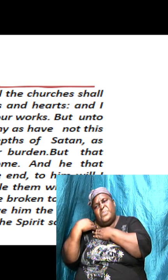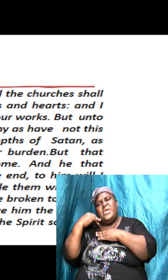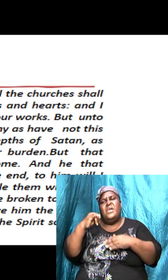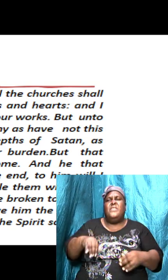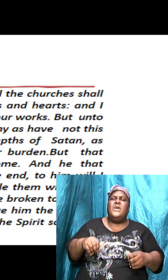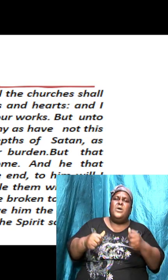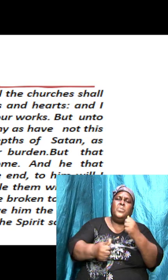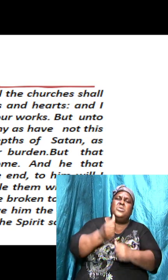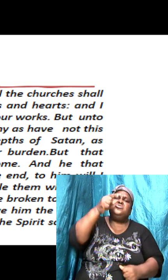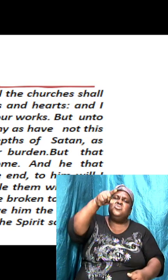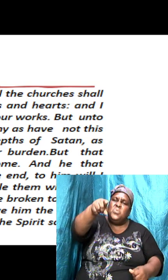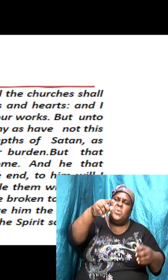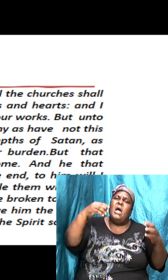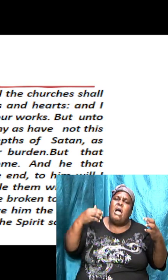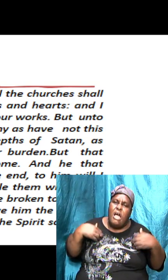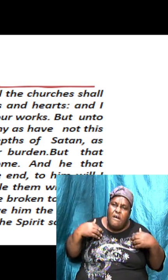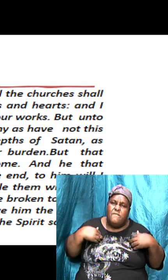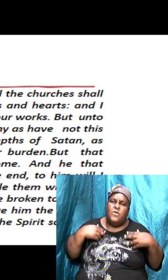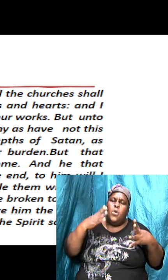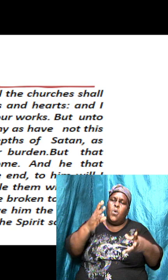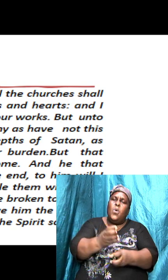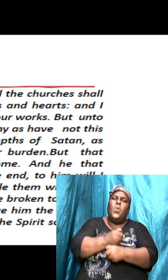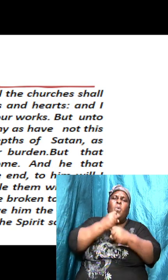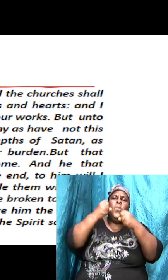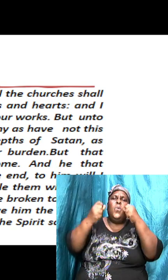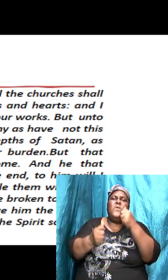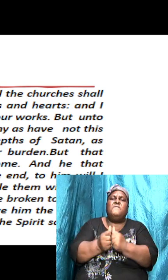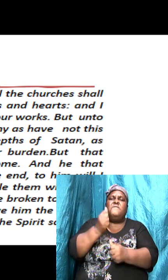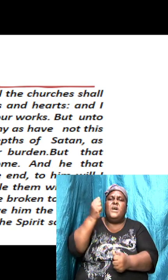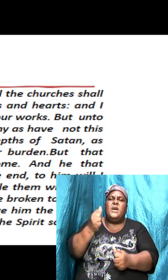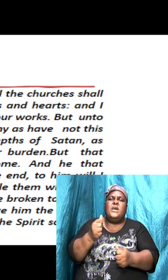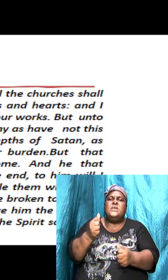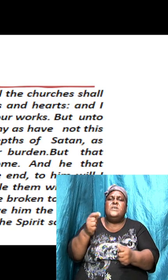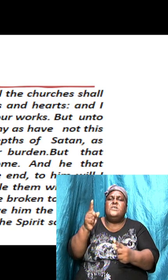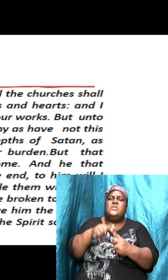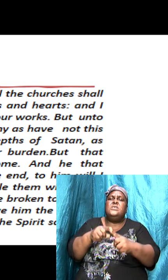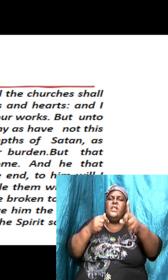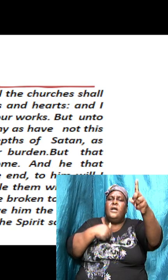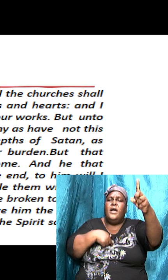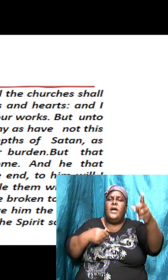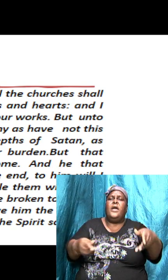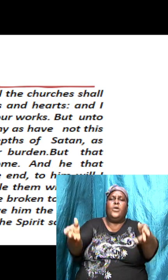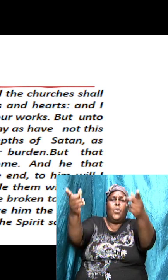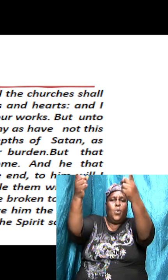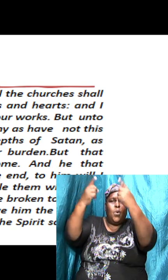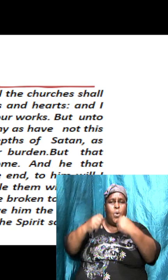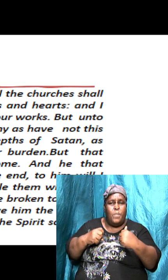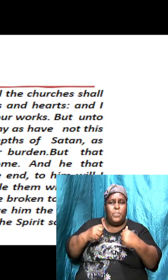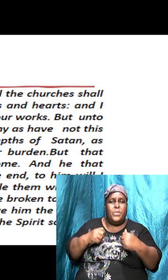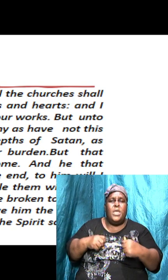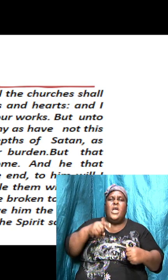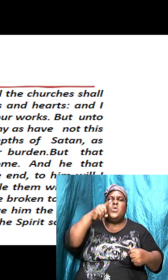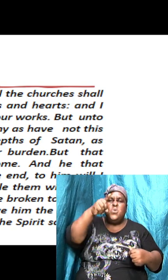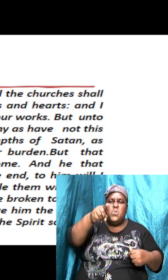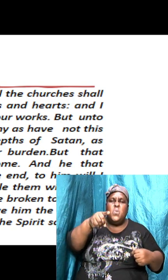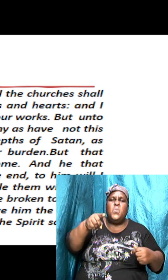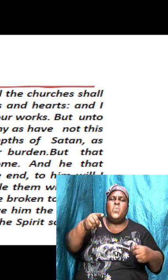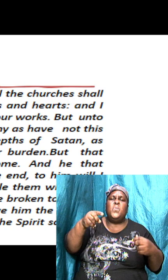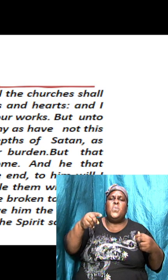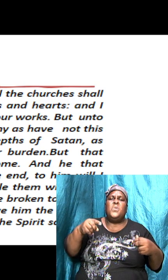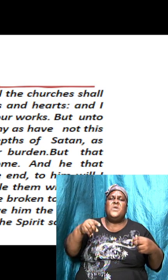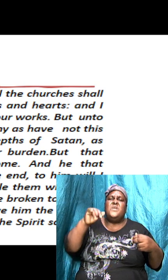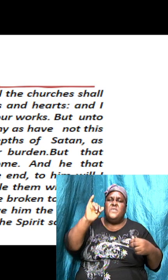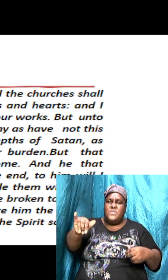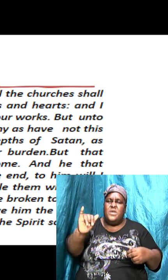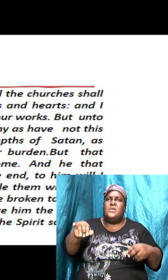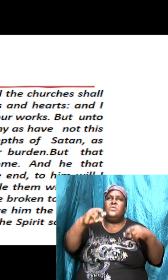have already, hold fast till I come. And he that overcometh